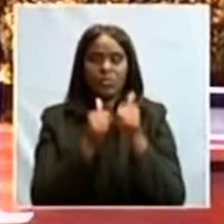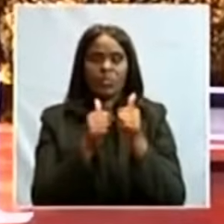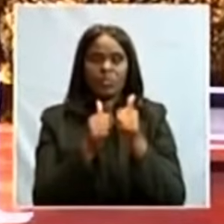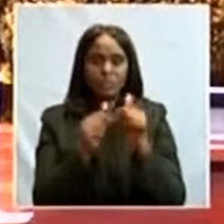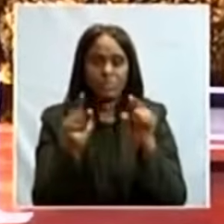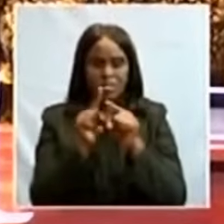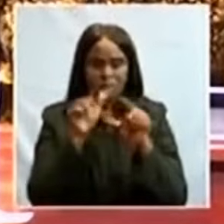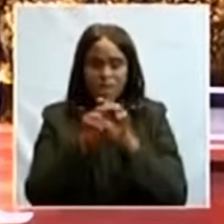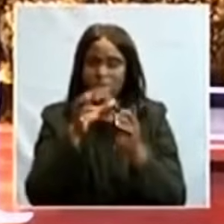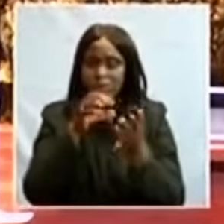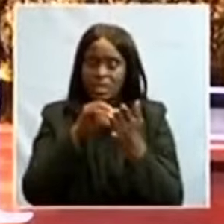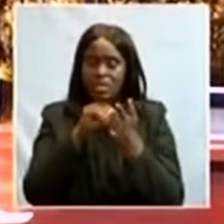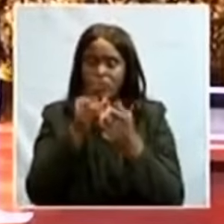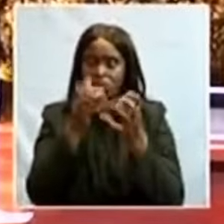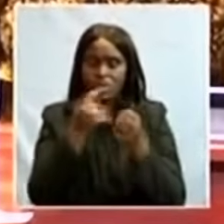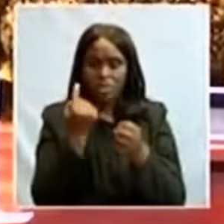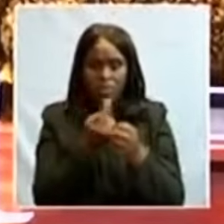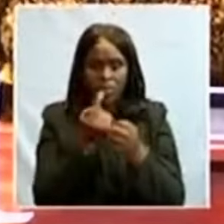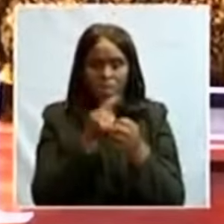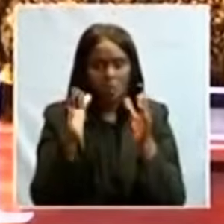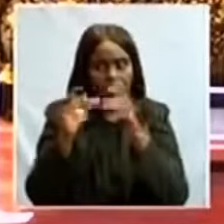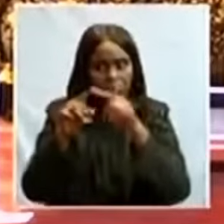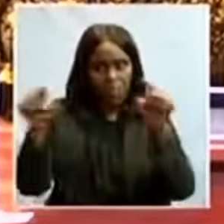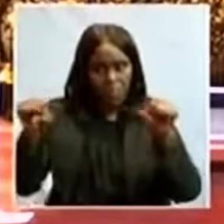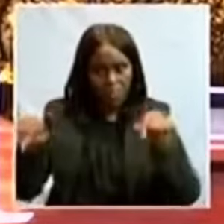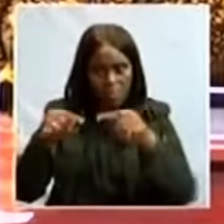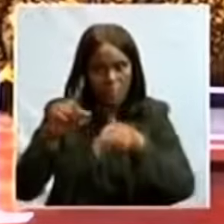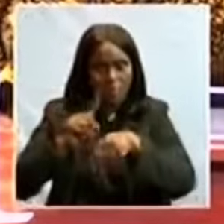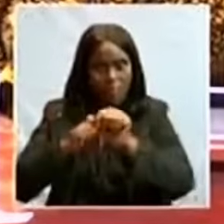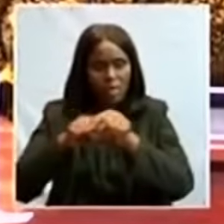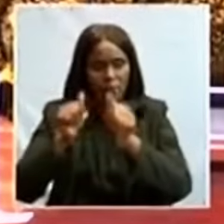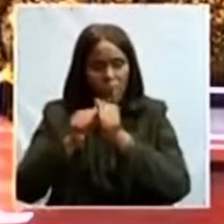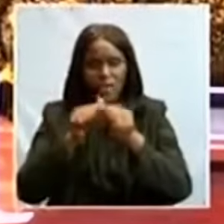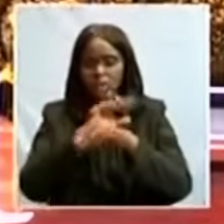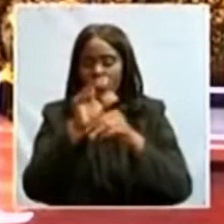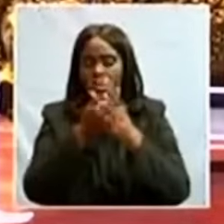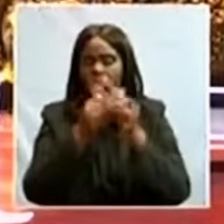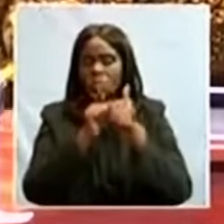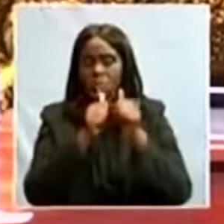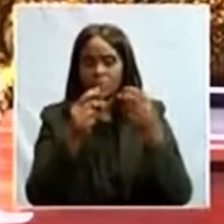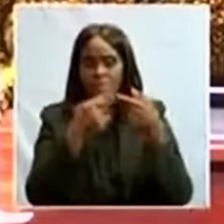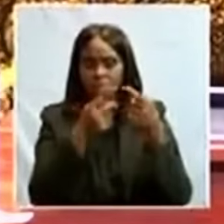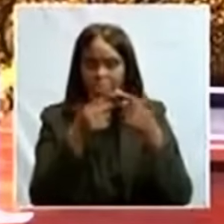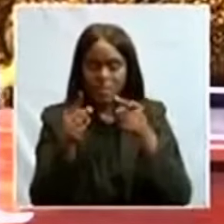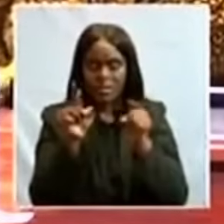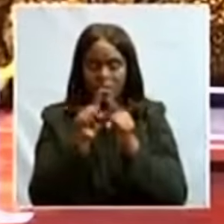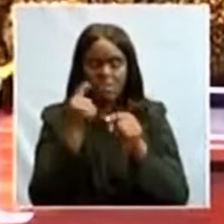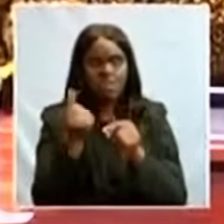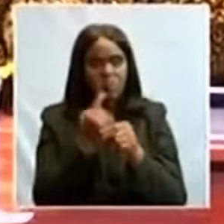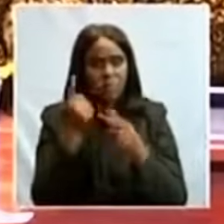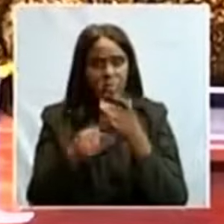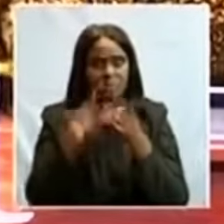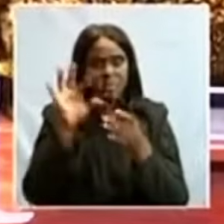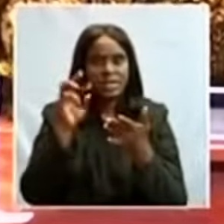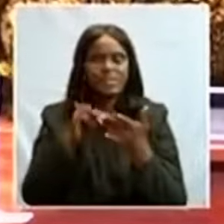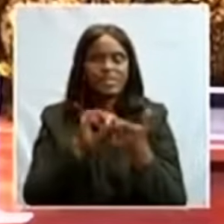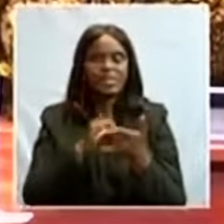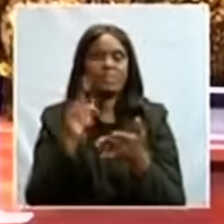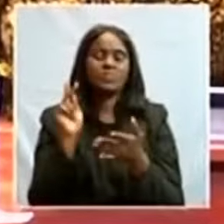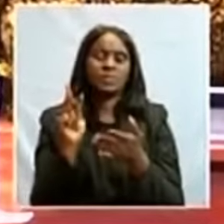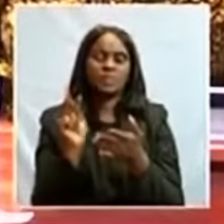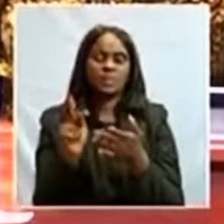In case you want only a soccer pitch and a multi-purpose court, it is only 9 million